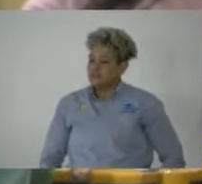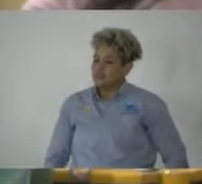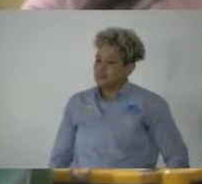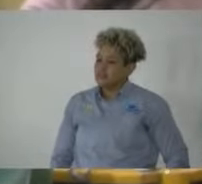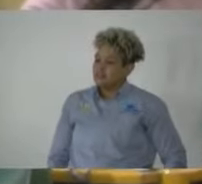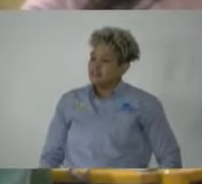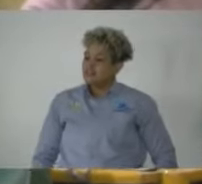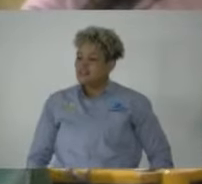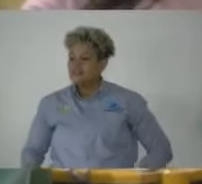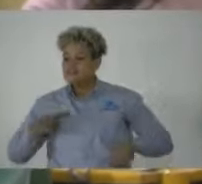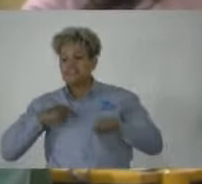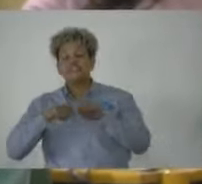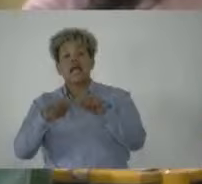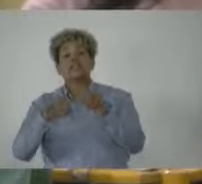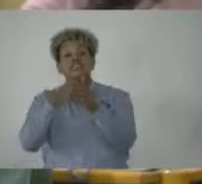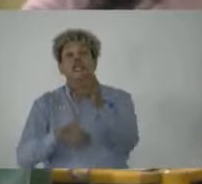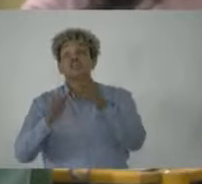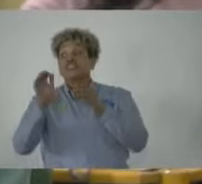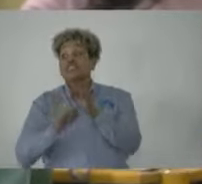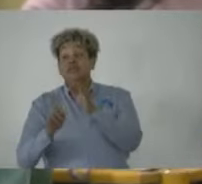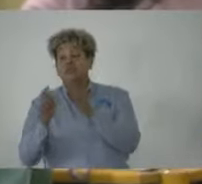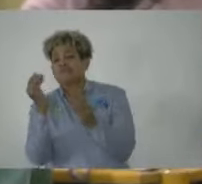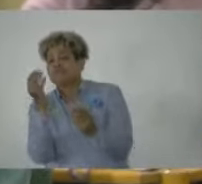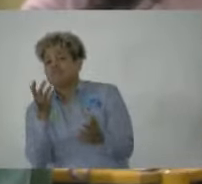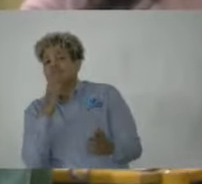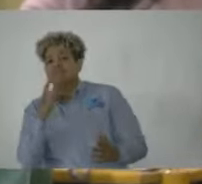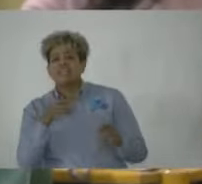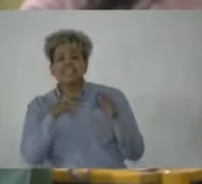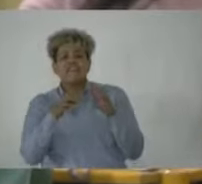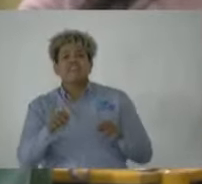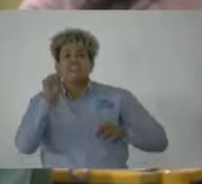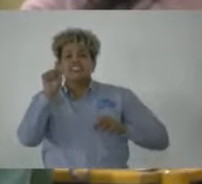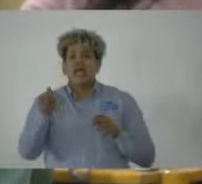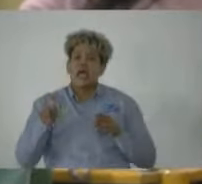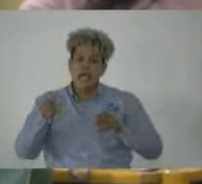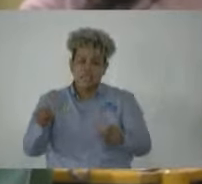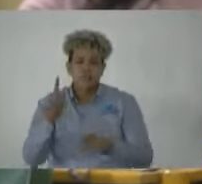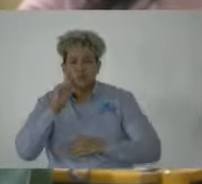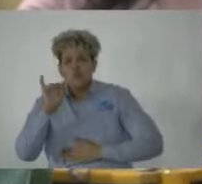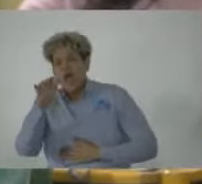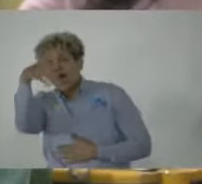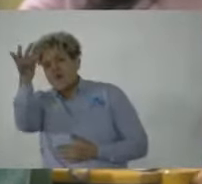Let me begin this section, Madam Speaker, by just a definition of tax expenditure.